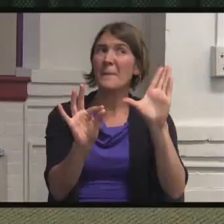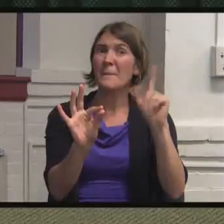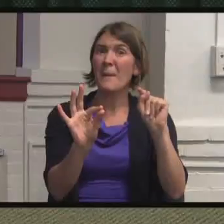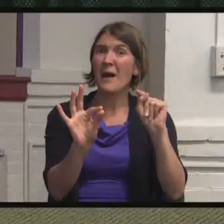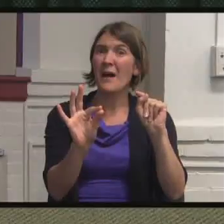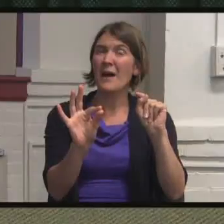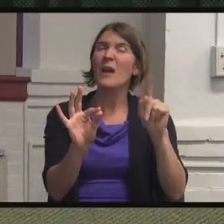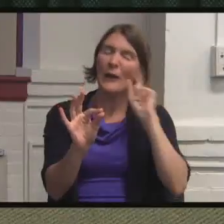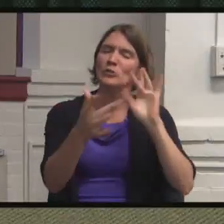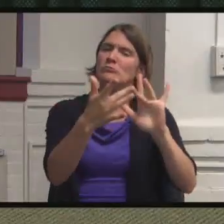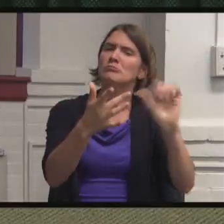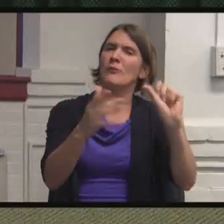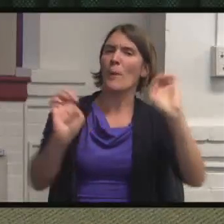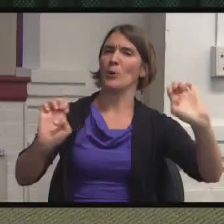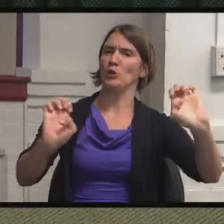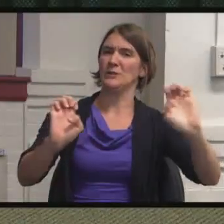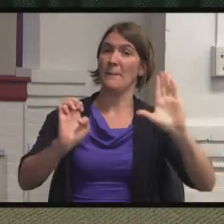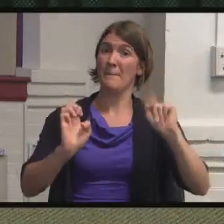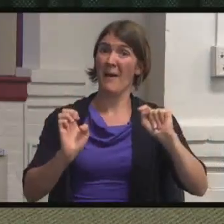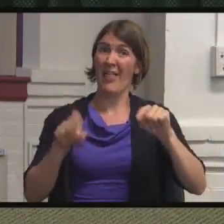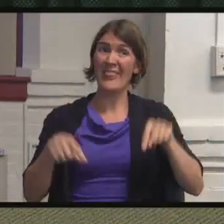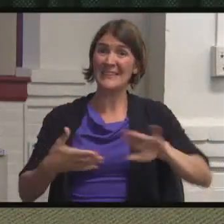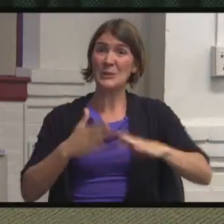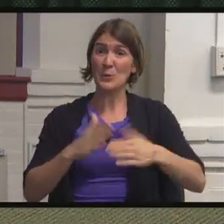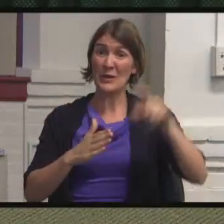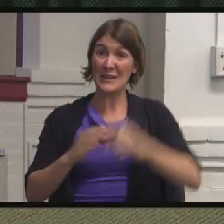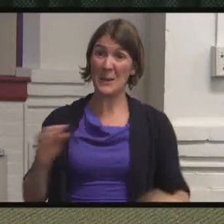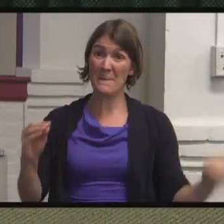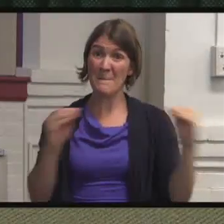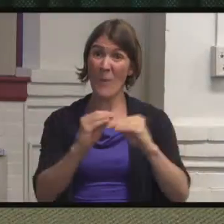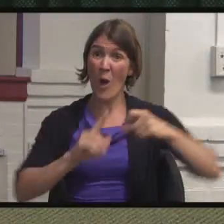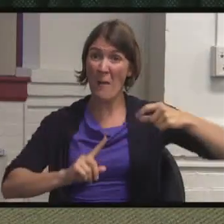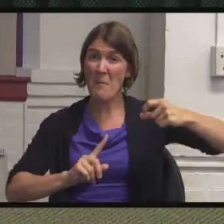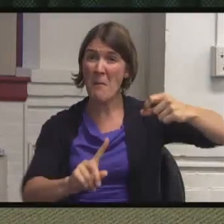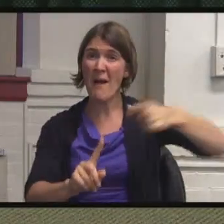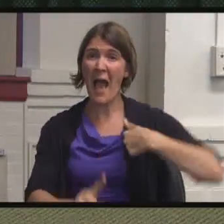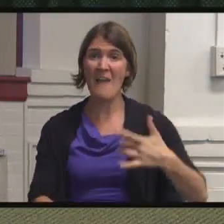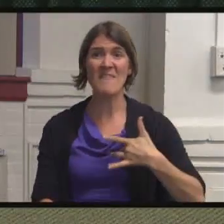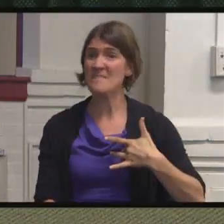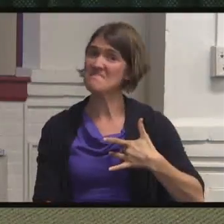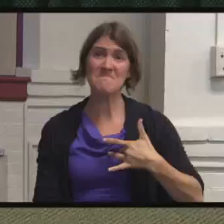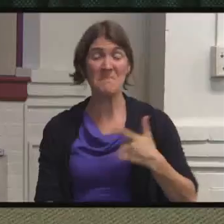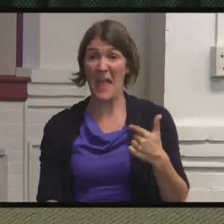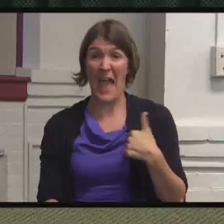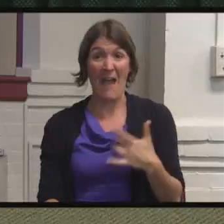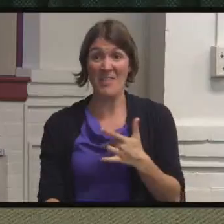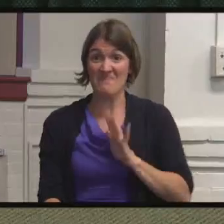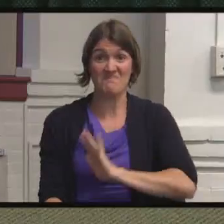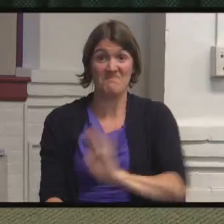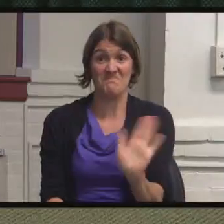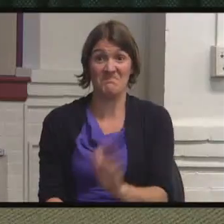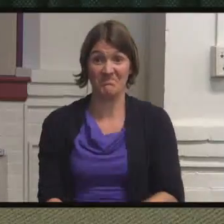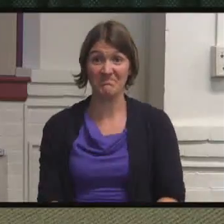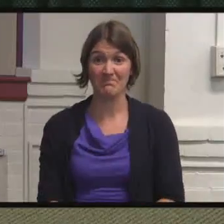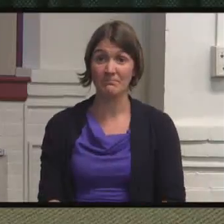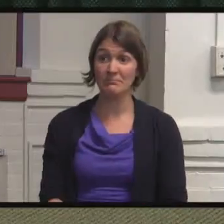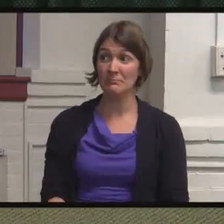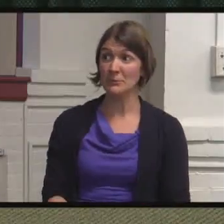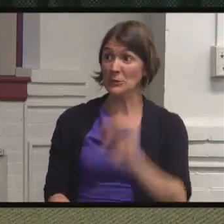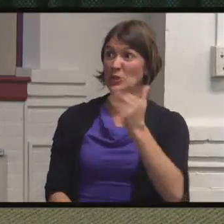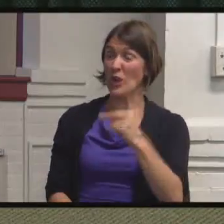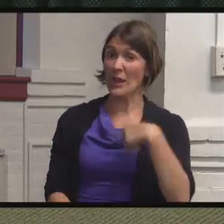constantly reachable. I don't think this community needs that tower, and I have strong feelings about it. Can I just have one